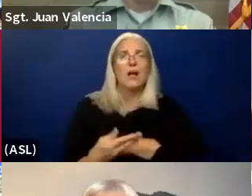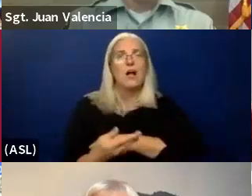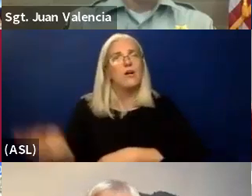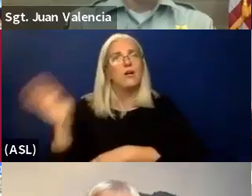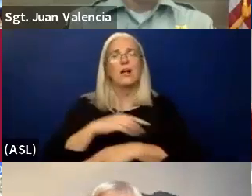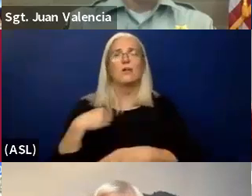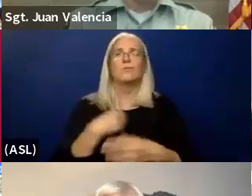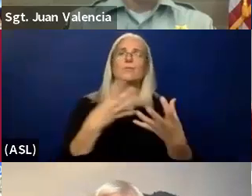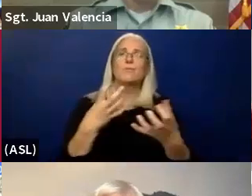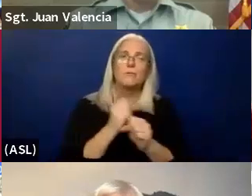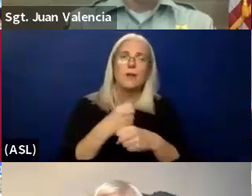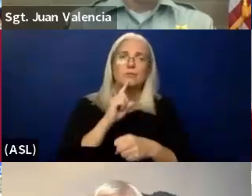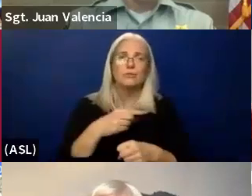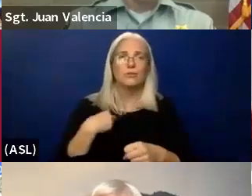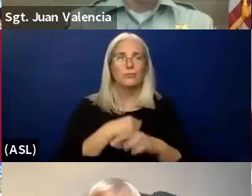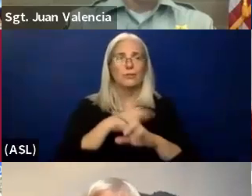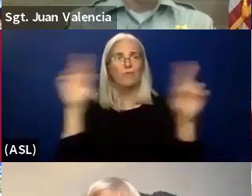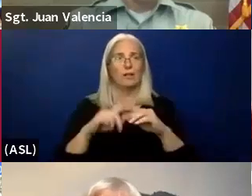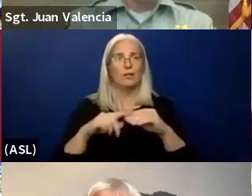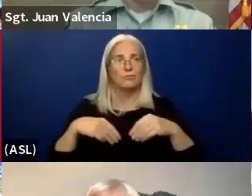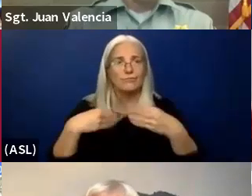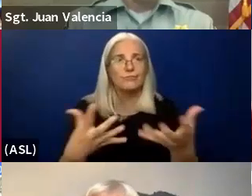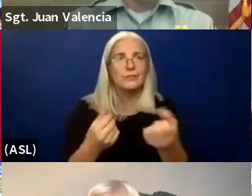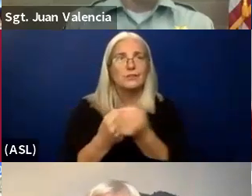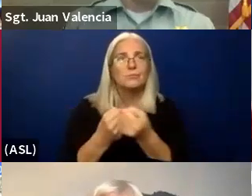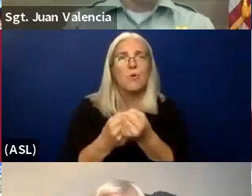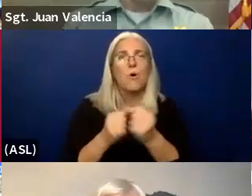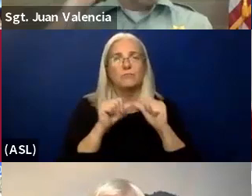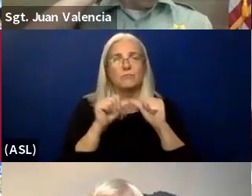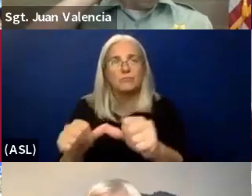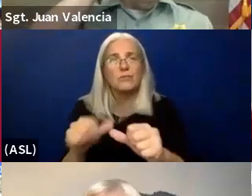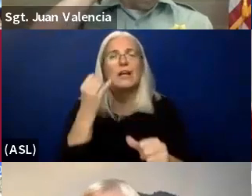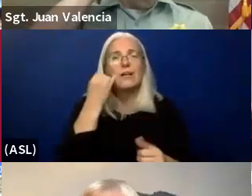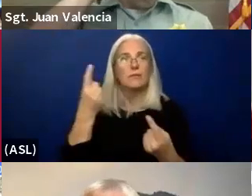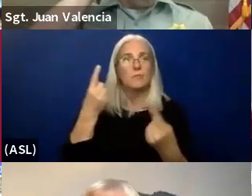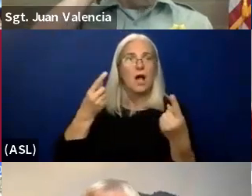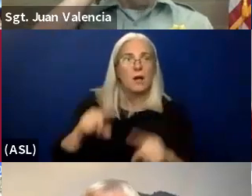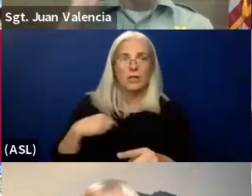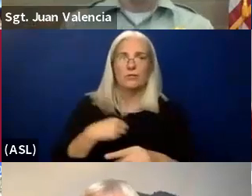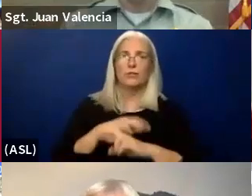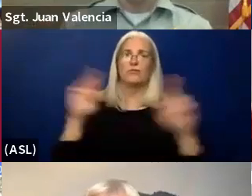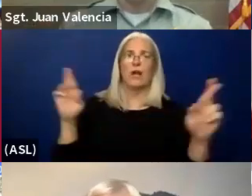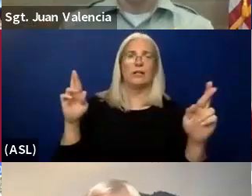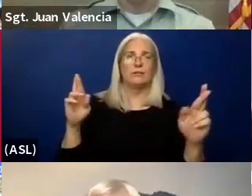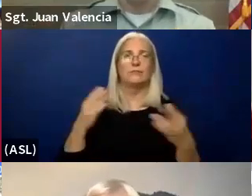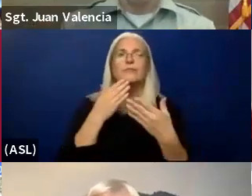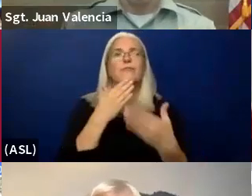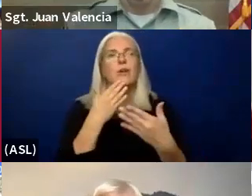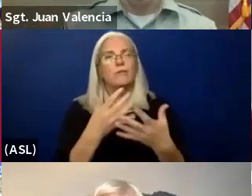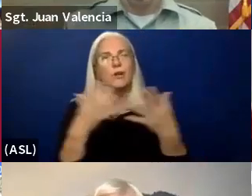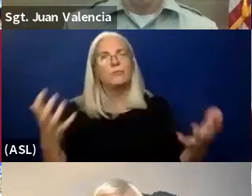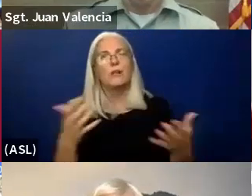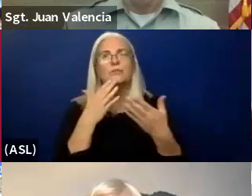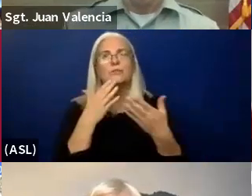our community should conditions change. Thank you so much, and thank you so much to the partners, the state, the Fed,